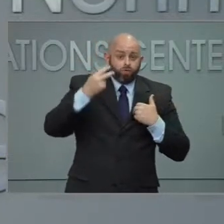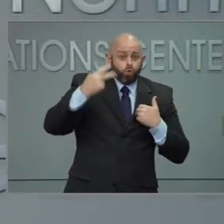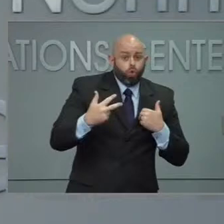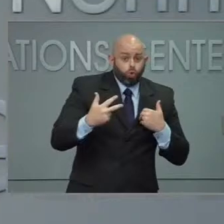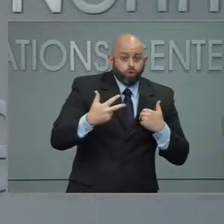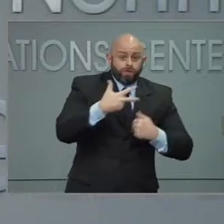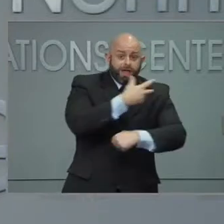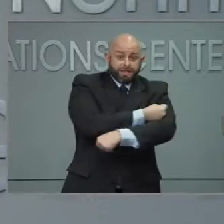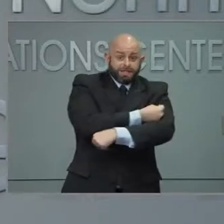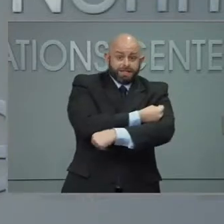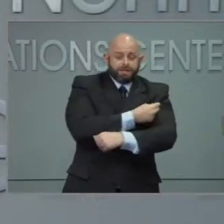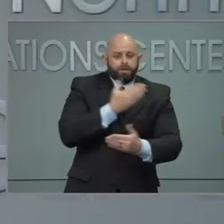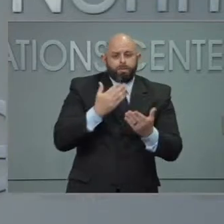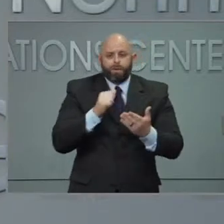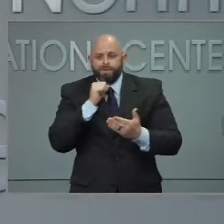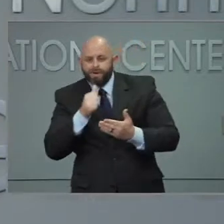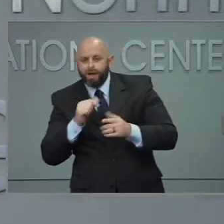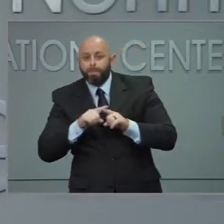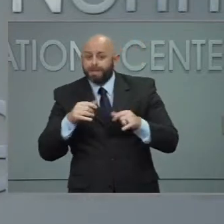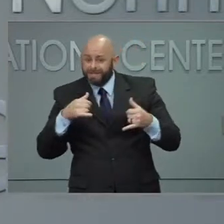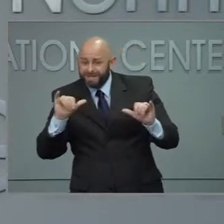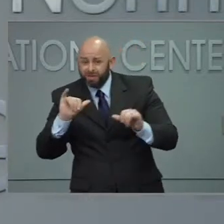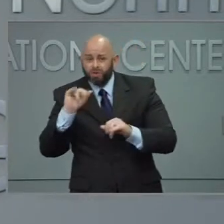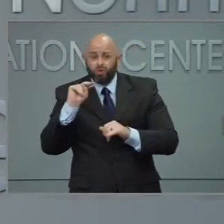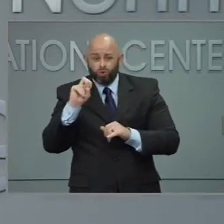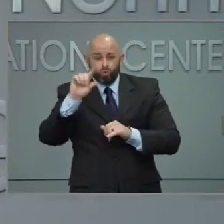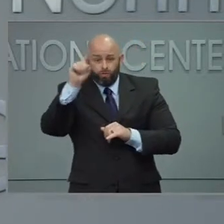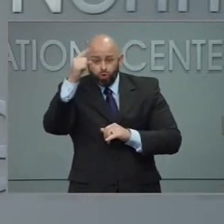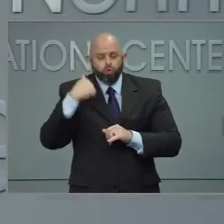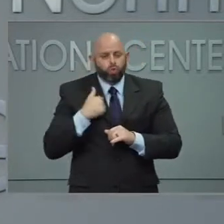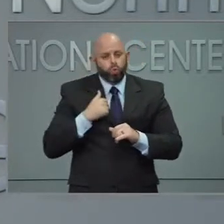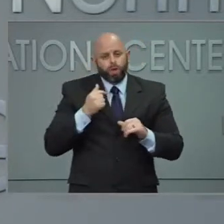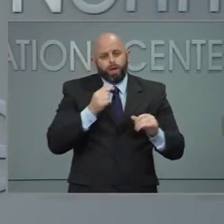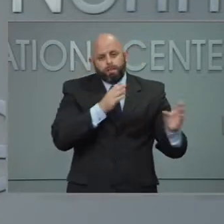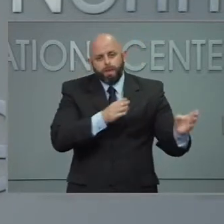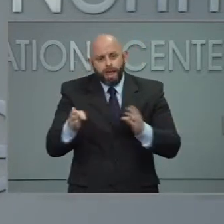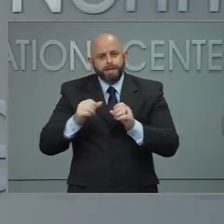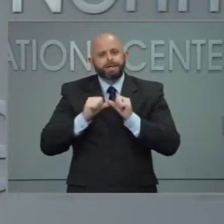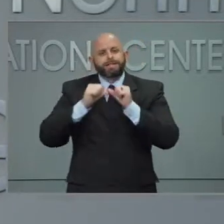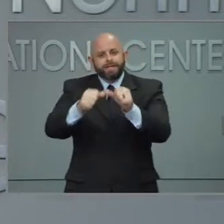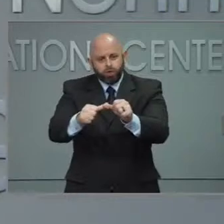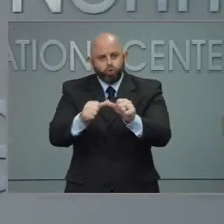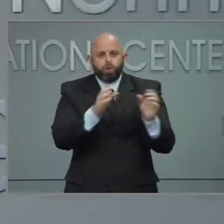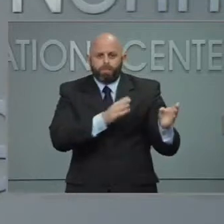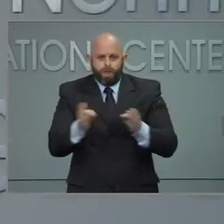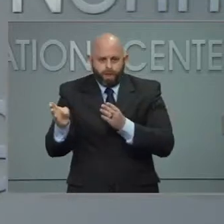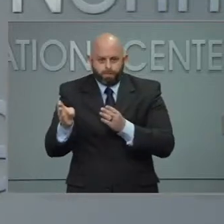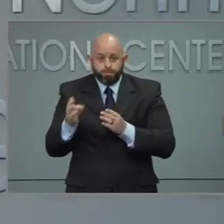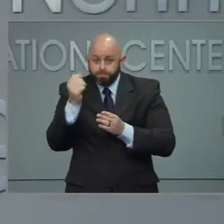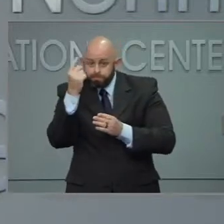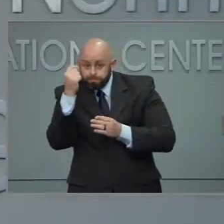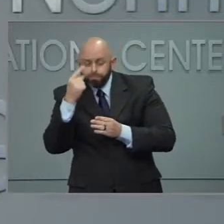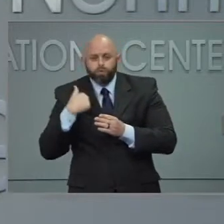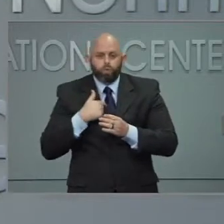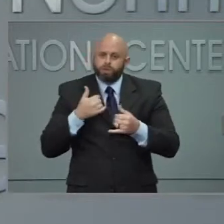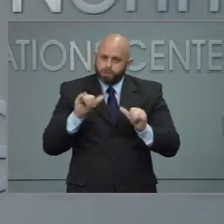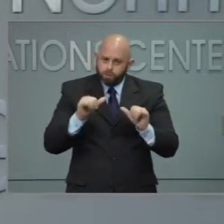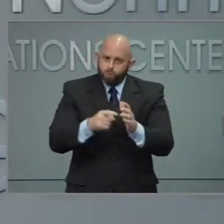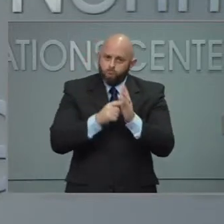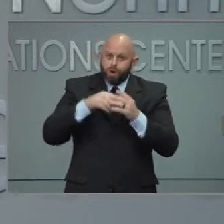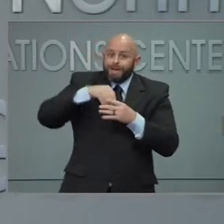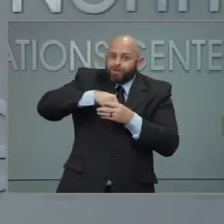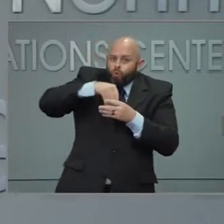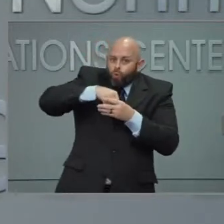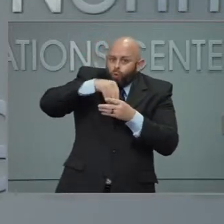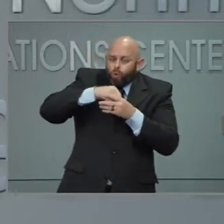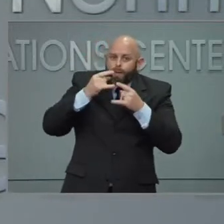But we will still, on June 1st, we plan to continue the indoor mask mandate. And when